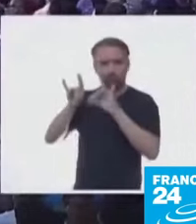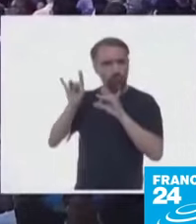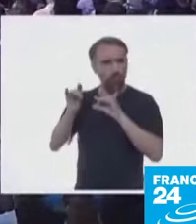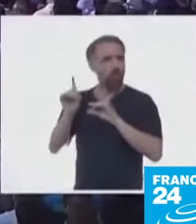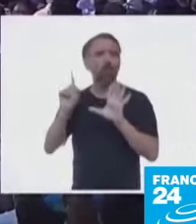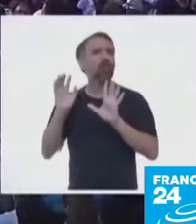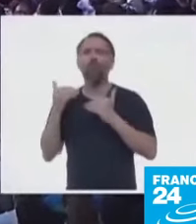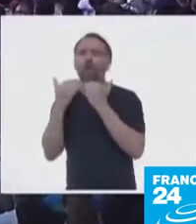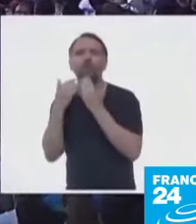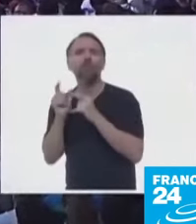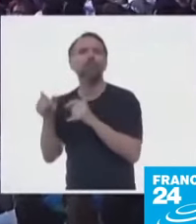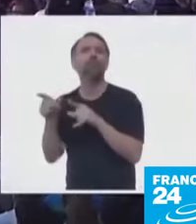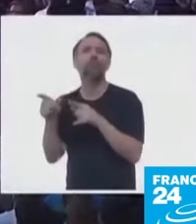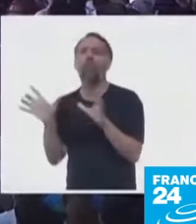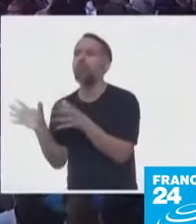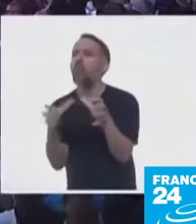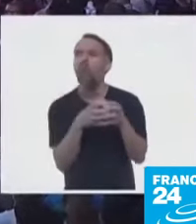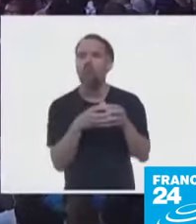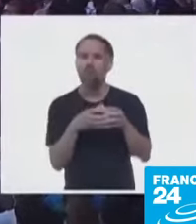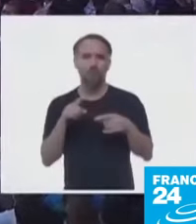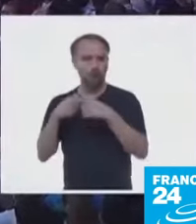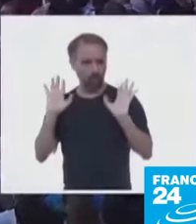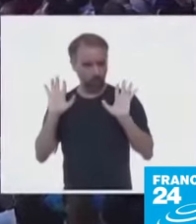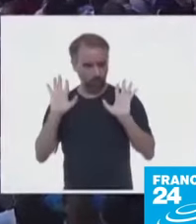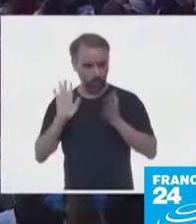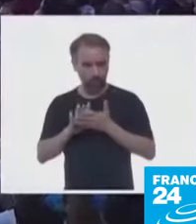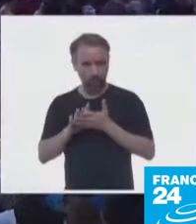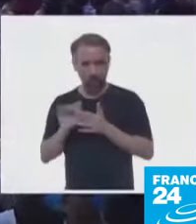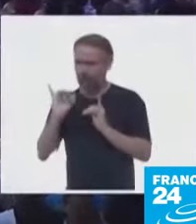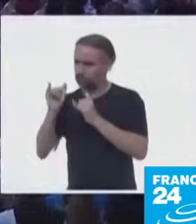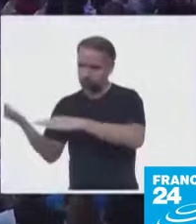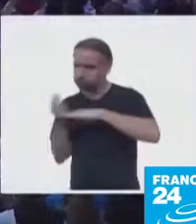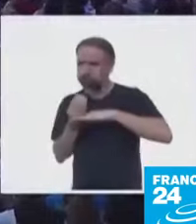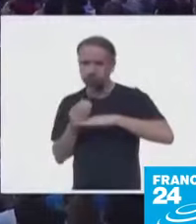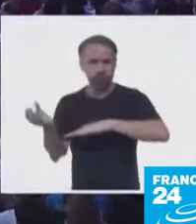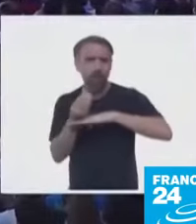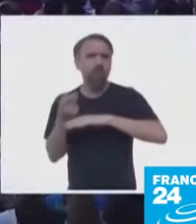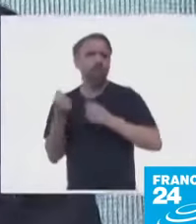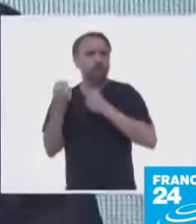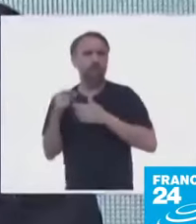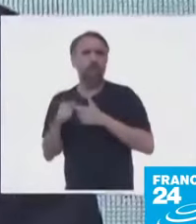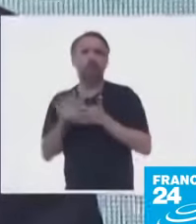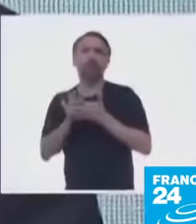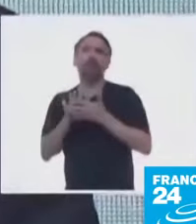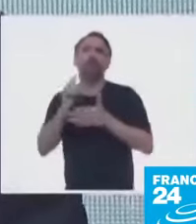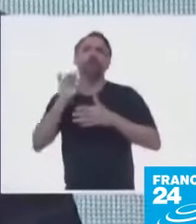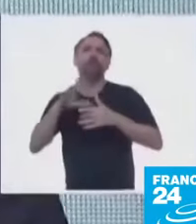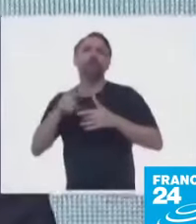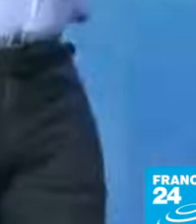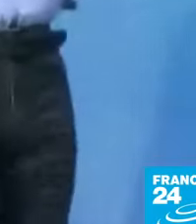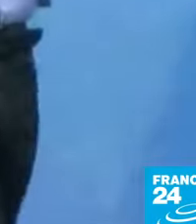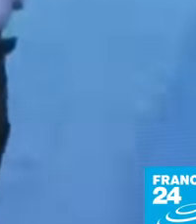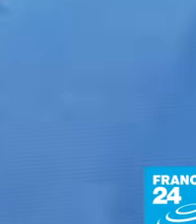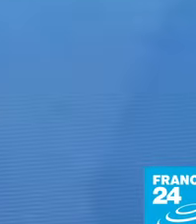based on party agreements. Y no sobre la base de acuerdos simplemente